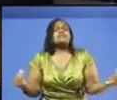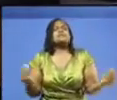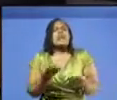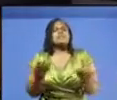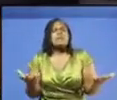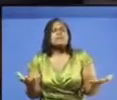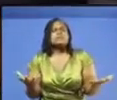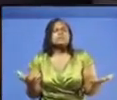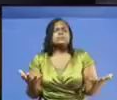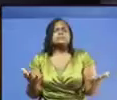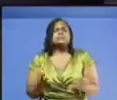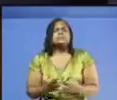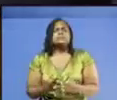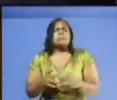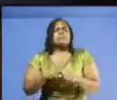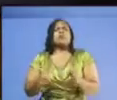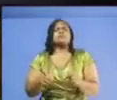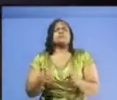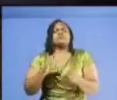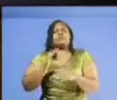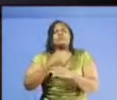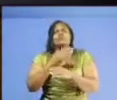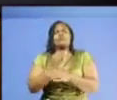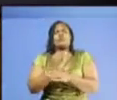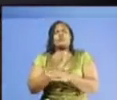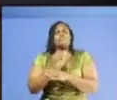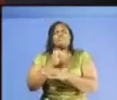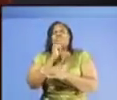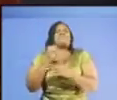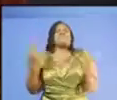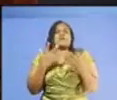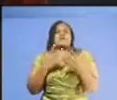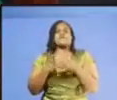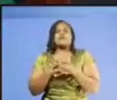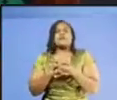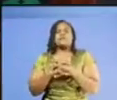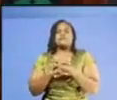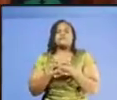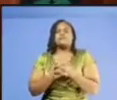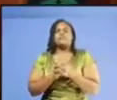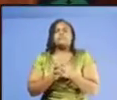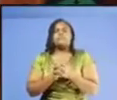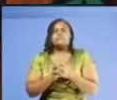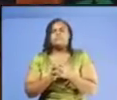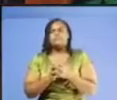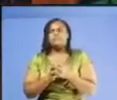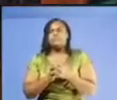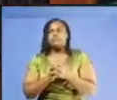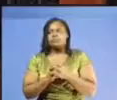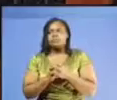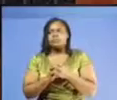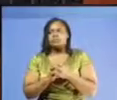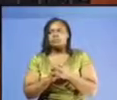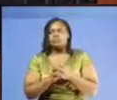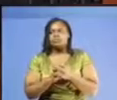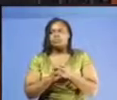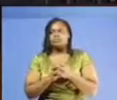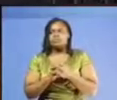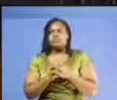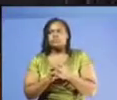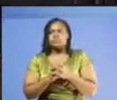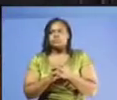an inheritance in God. Listen to me carefully. I take a practical word to